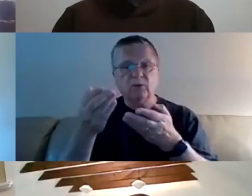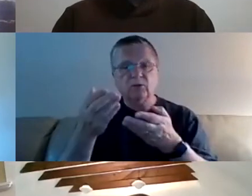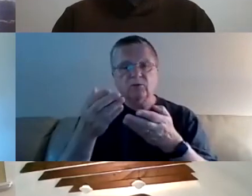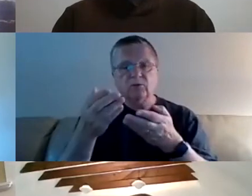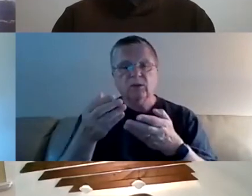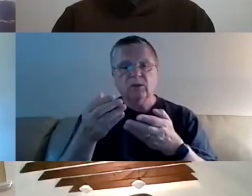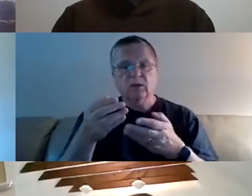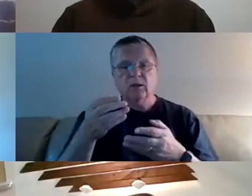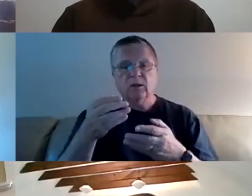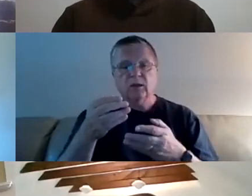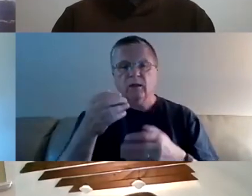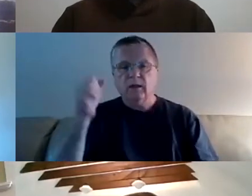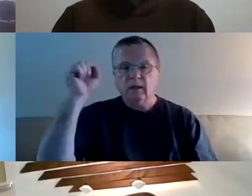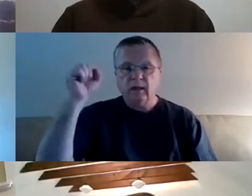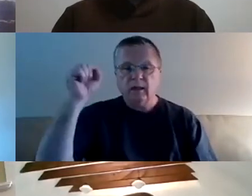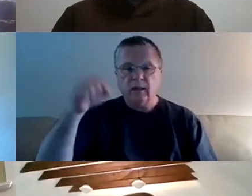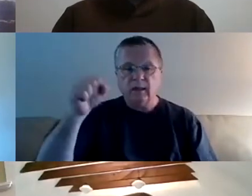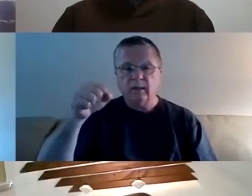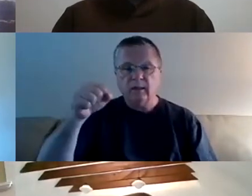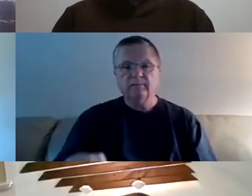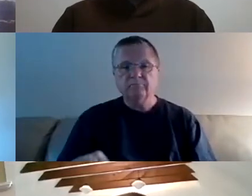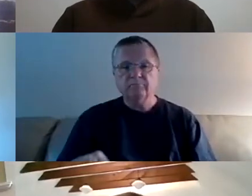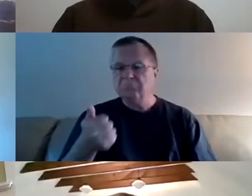aye. Aye. Opposes nay.